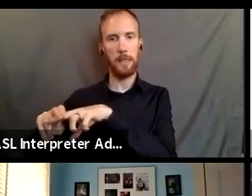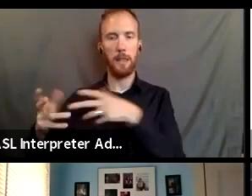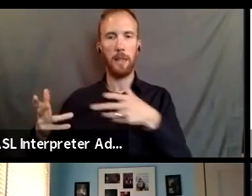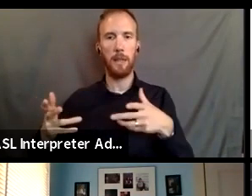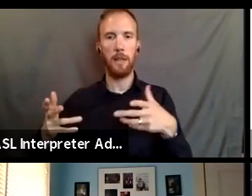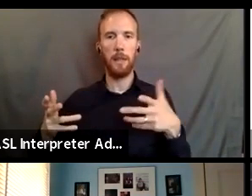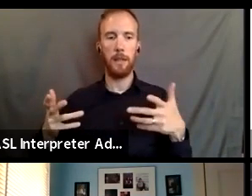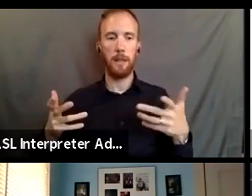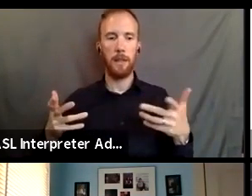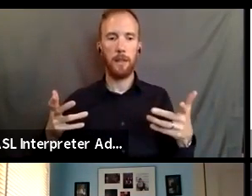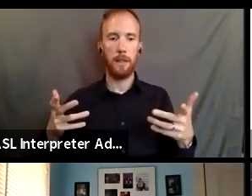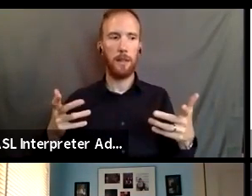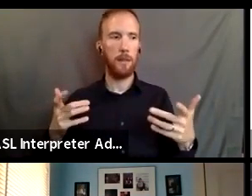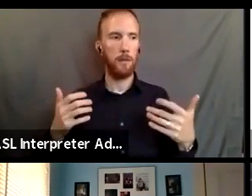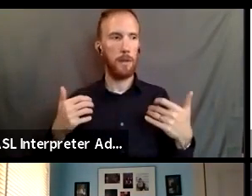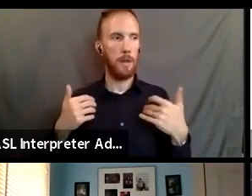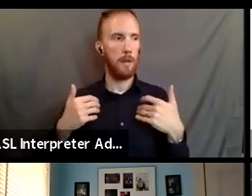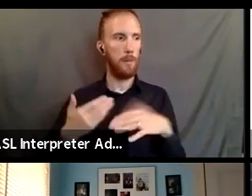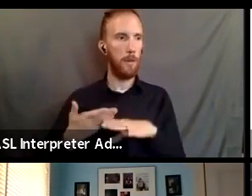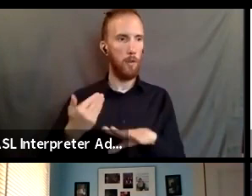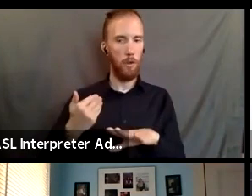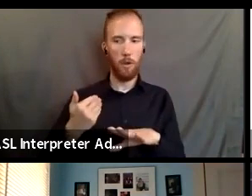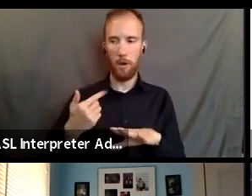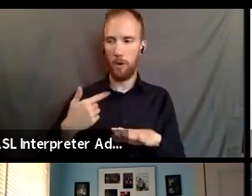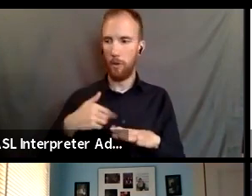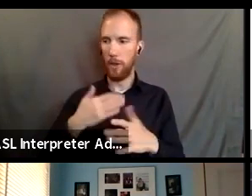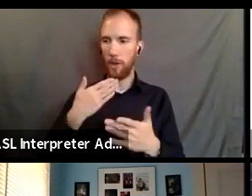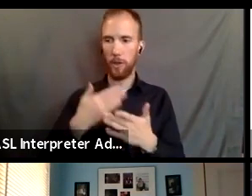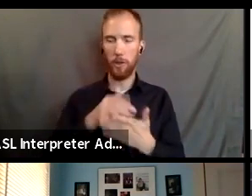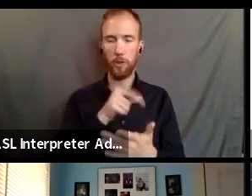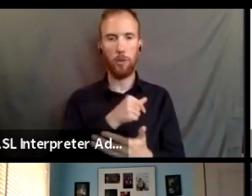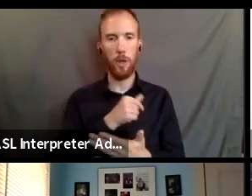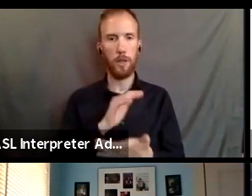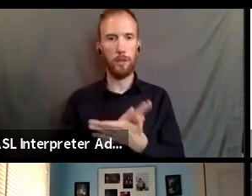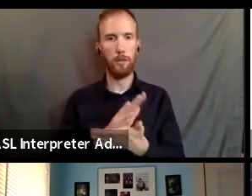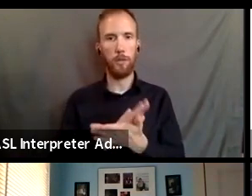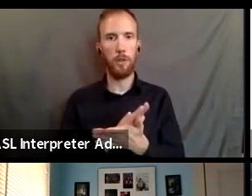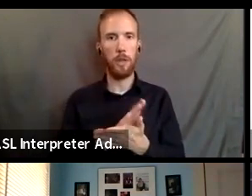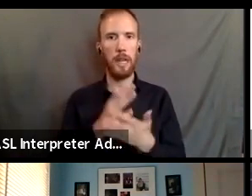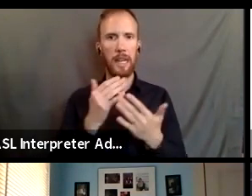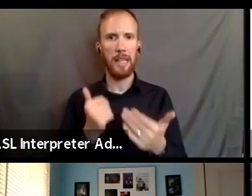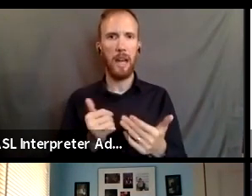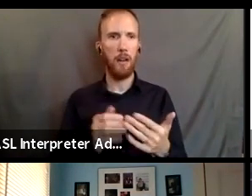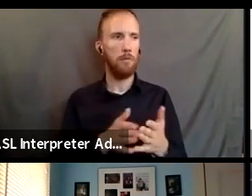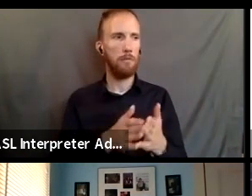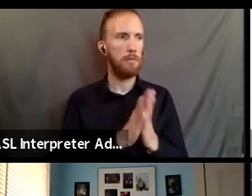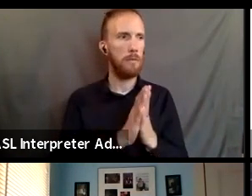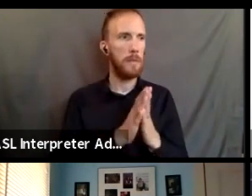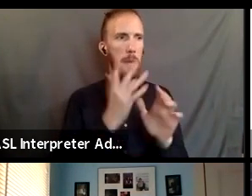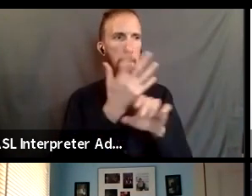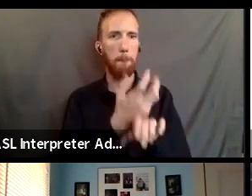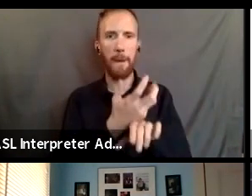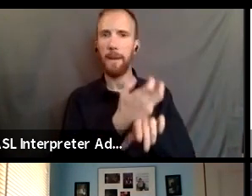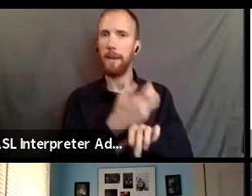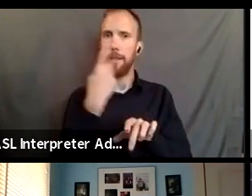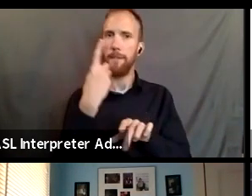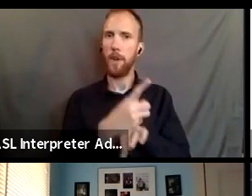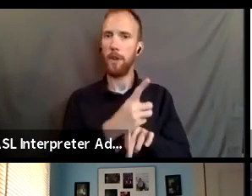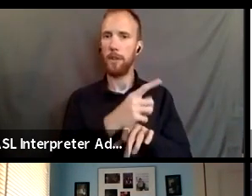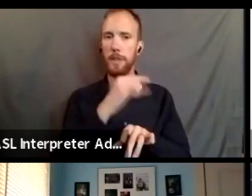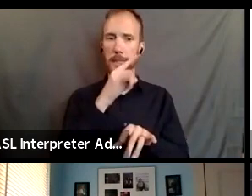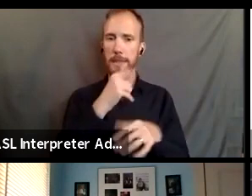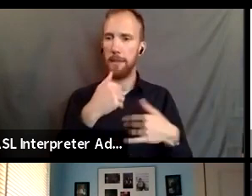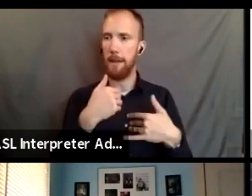school and now we have to be begging so that was for kids have a city in their in their own classroom in their own